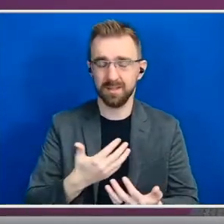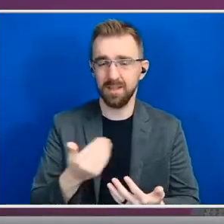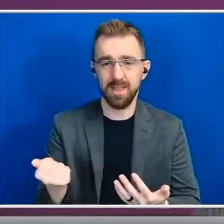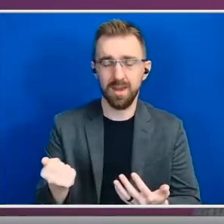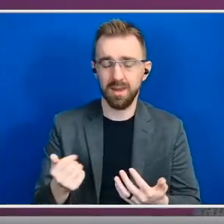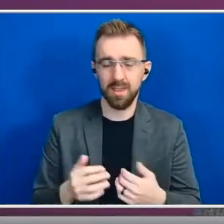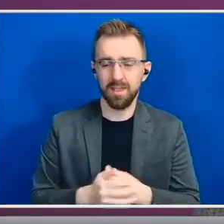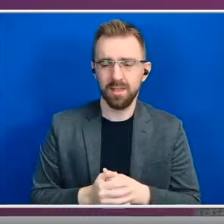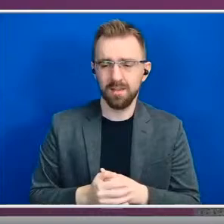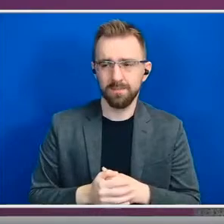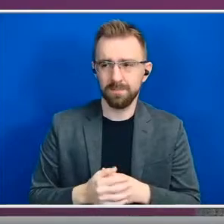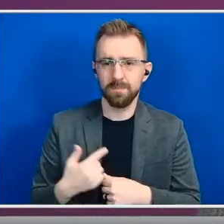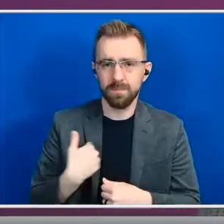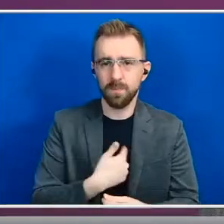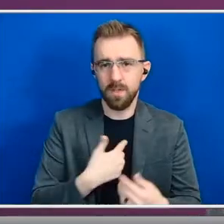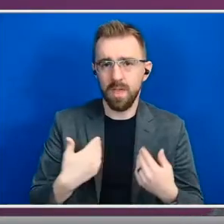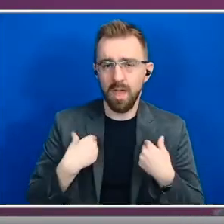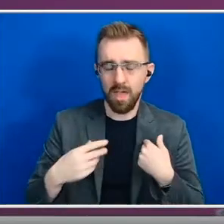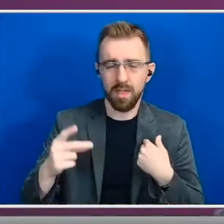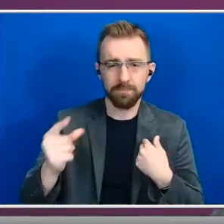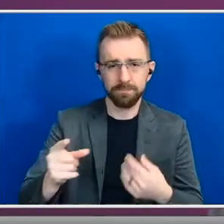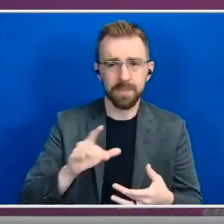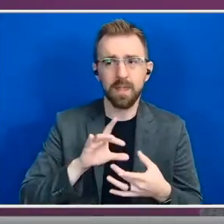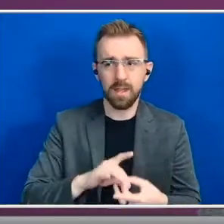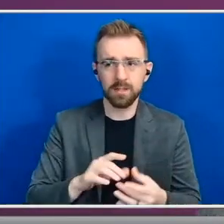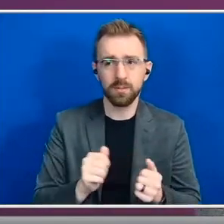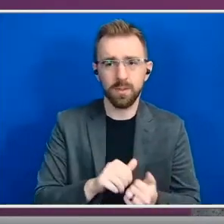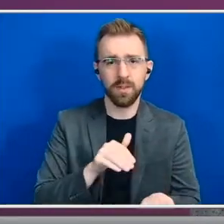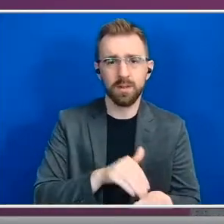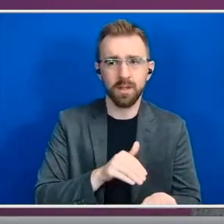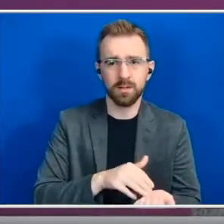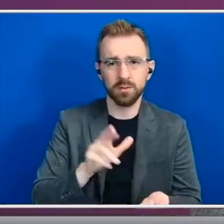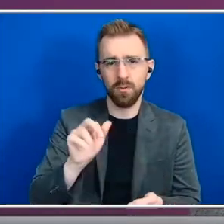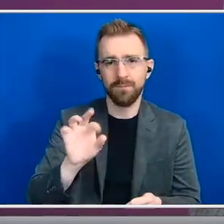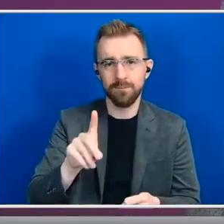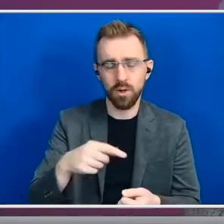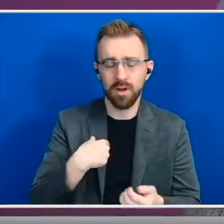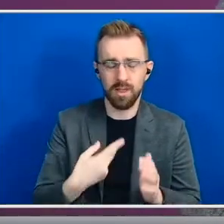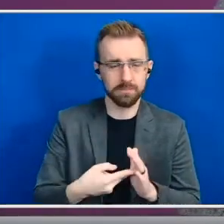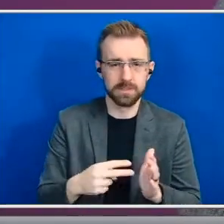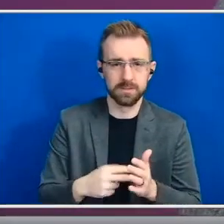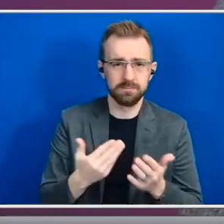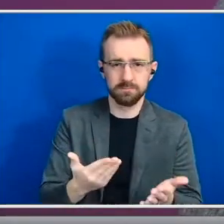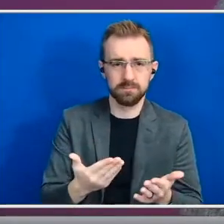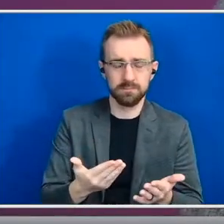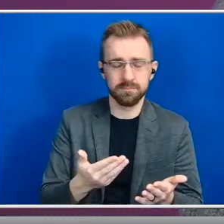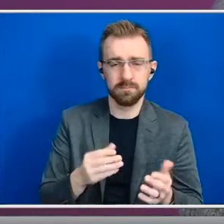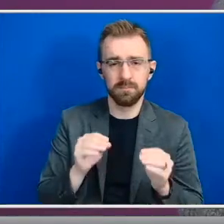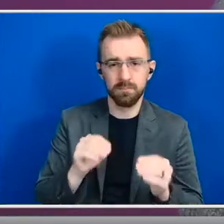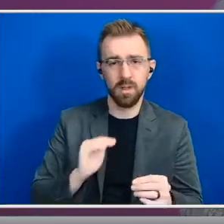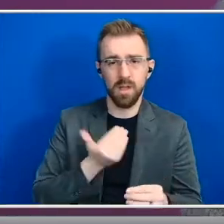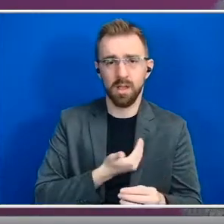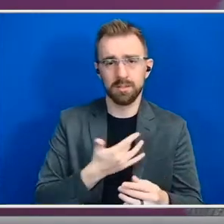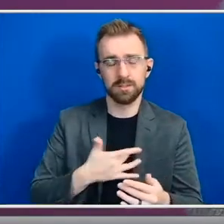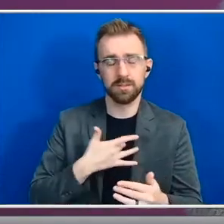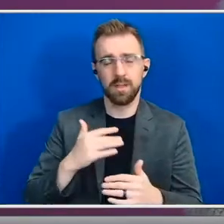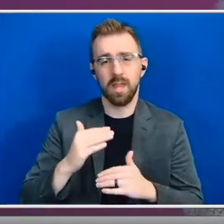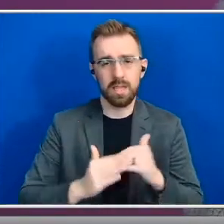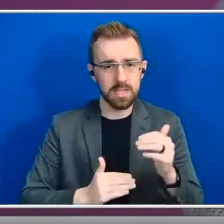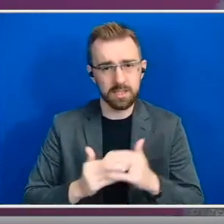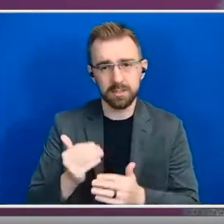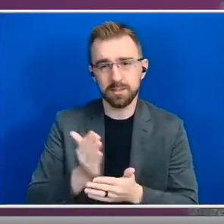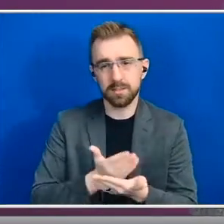have an immediate connection with Dr. Crawford. I mean, he put us at ease. There was something so